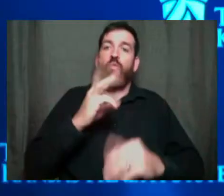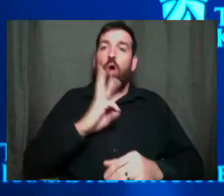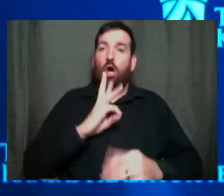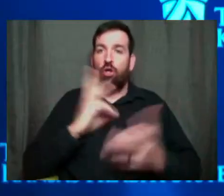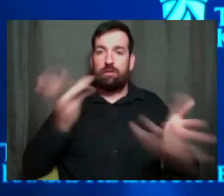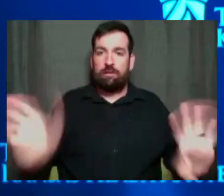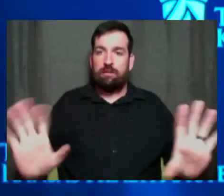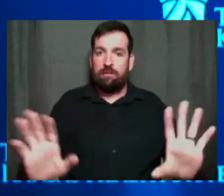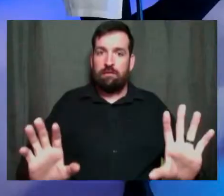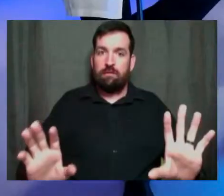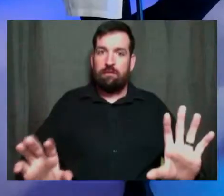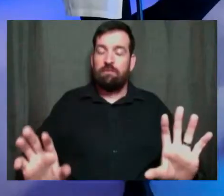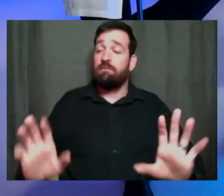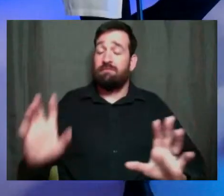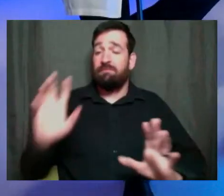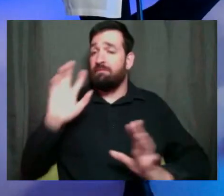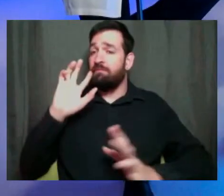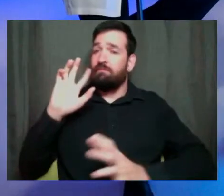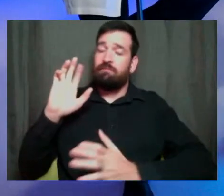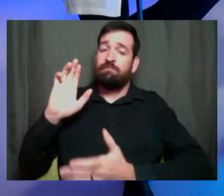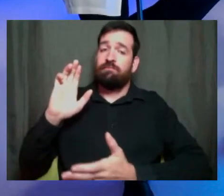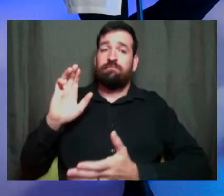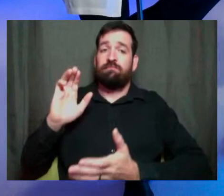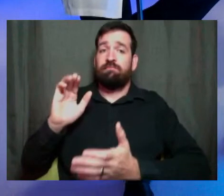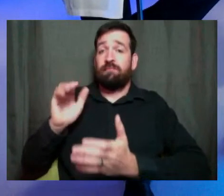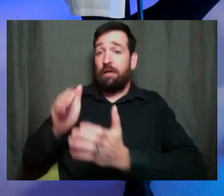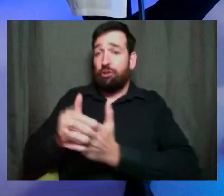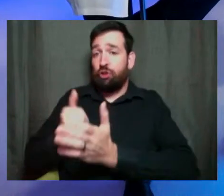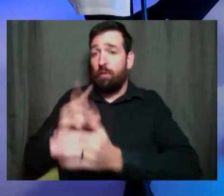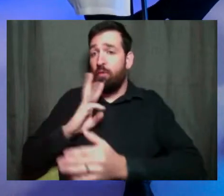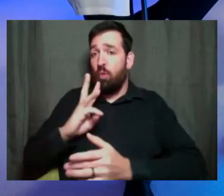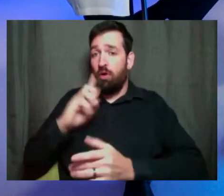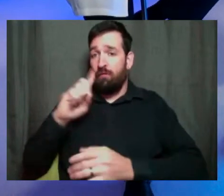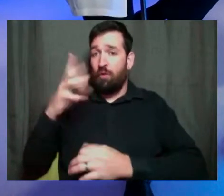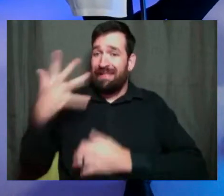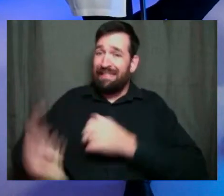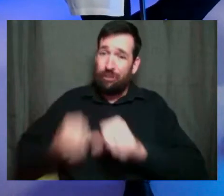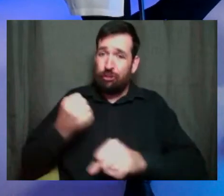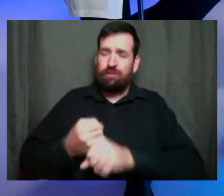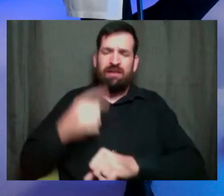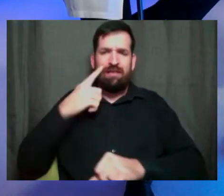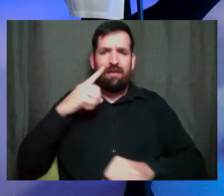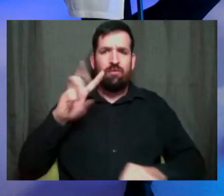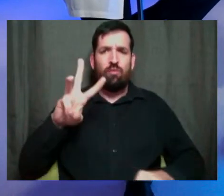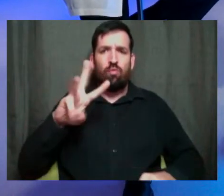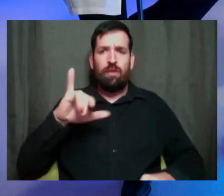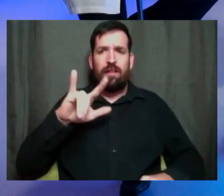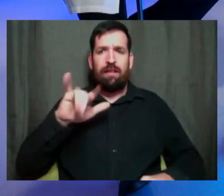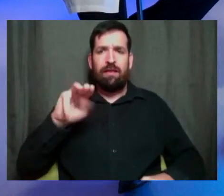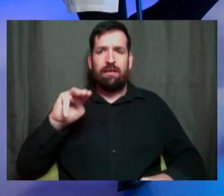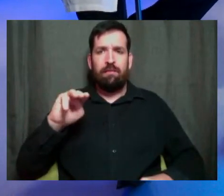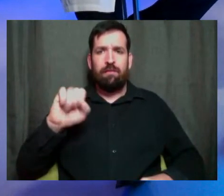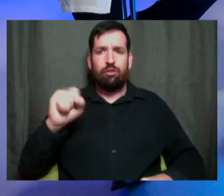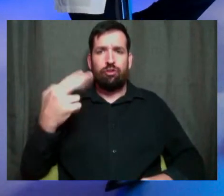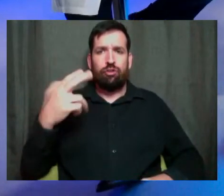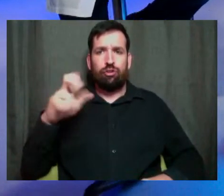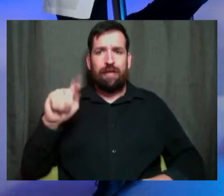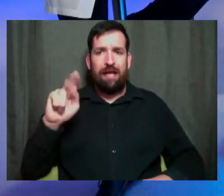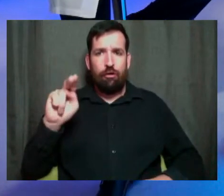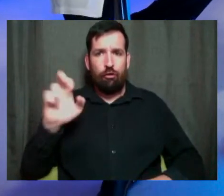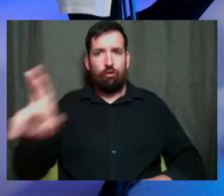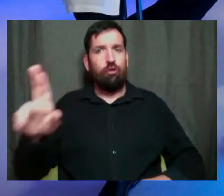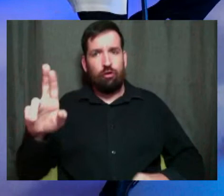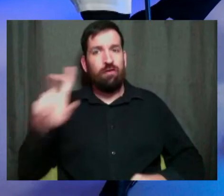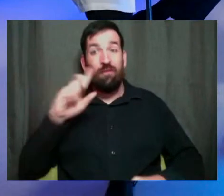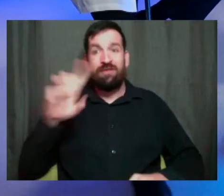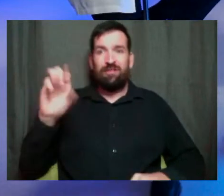soap and water for years, but someone saw a chance to sell another machine. I think it was William Shatner was the So Clean guy. Was he? I think he was Oh, the guy come